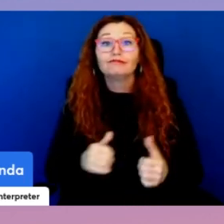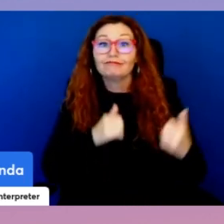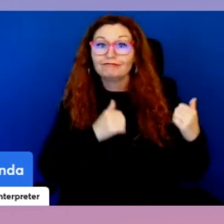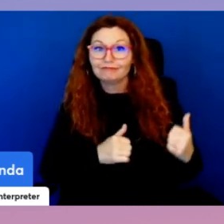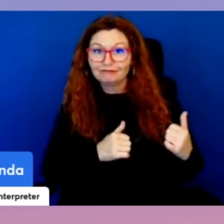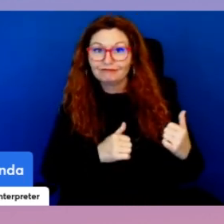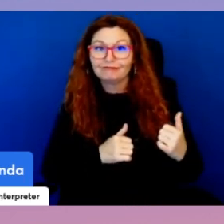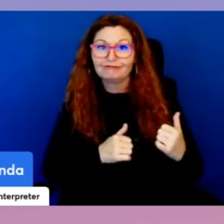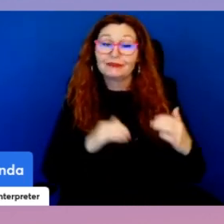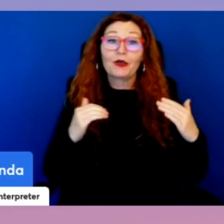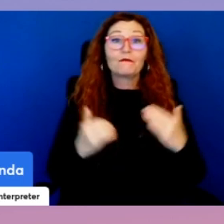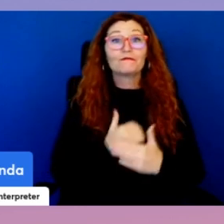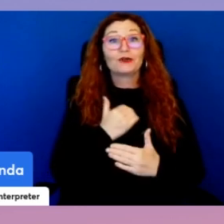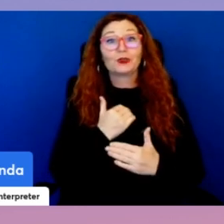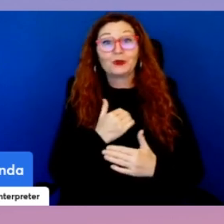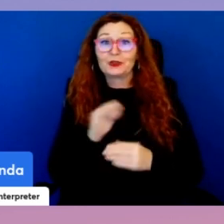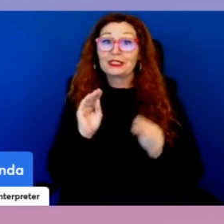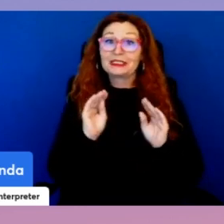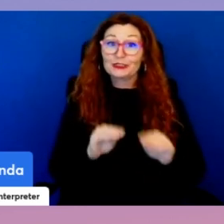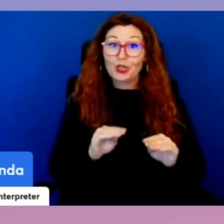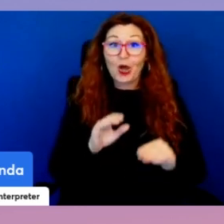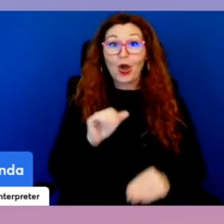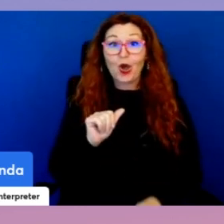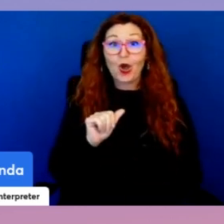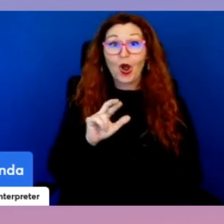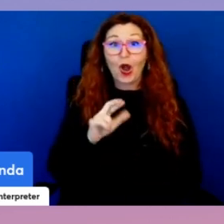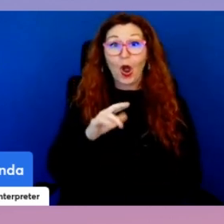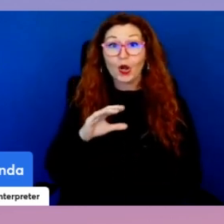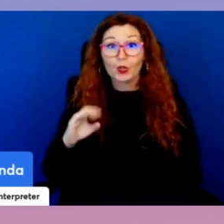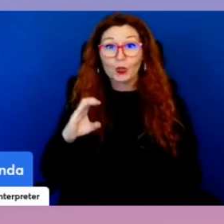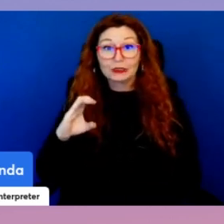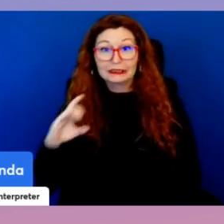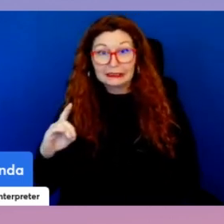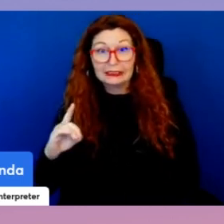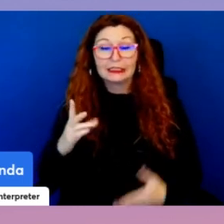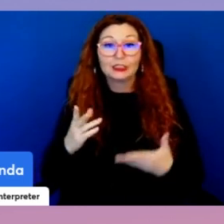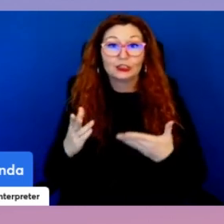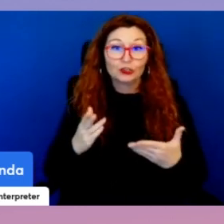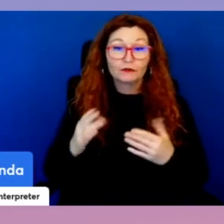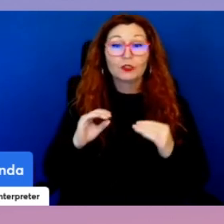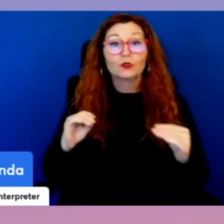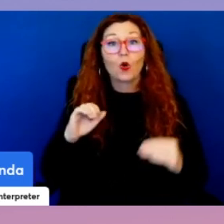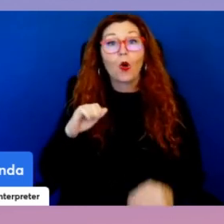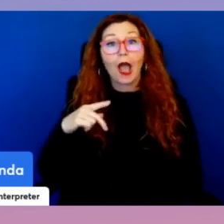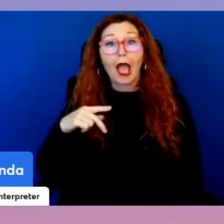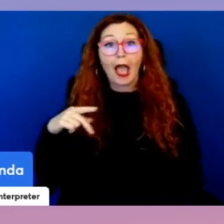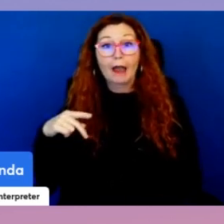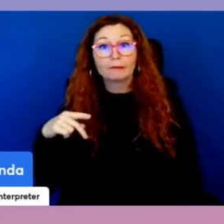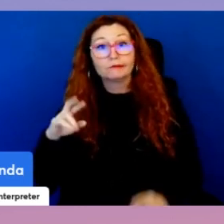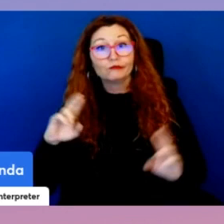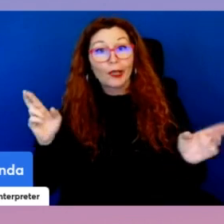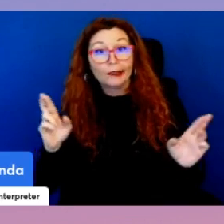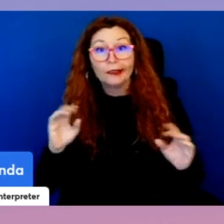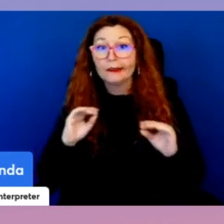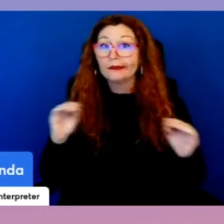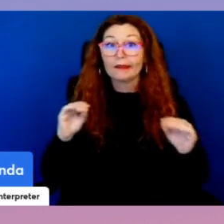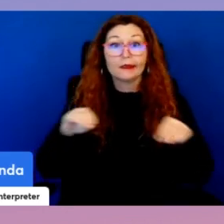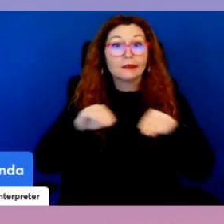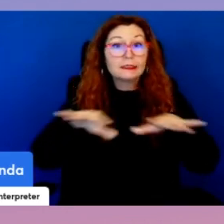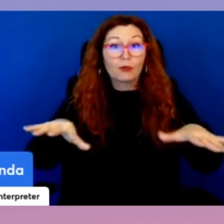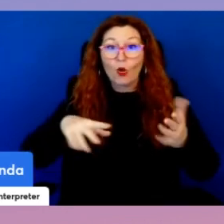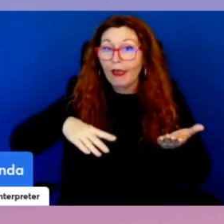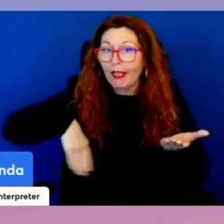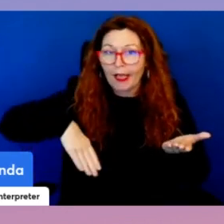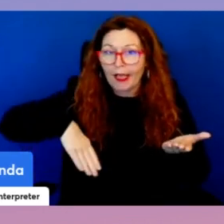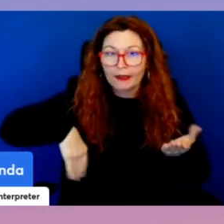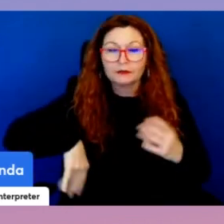a freshly installed ArgoCD server, no applications ready or no applications deployed just yet. All right, so